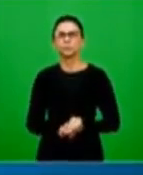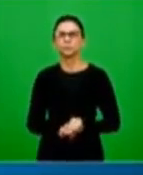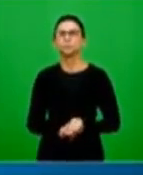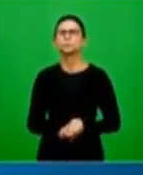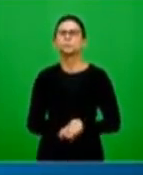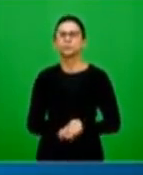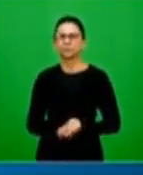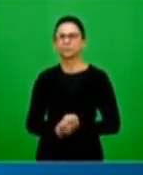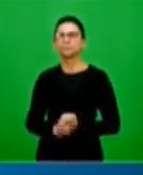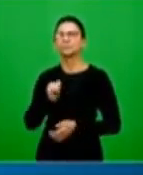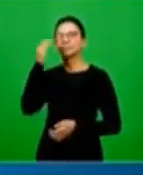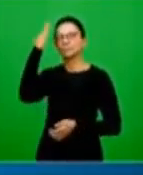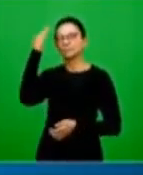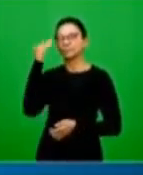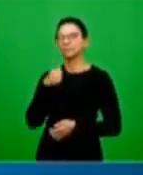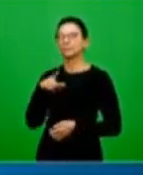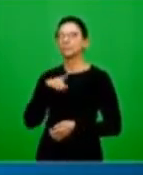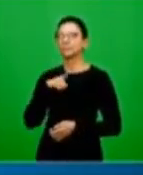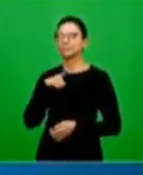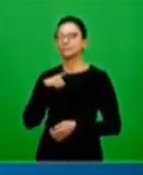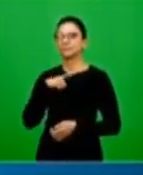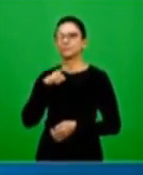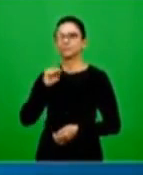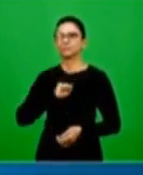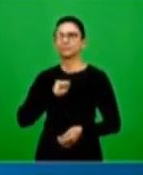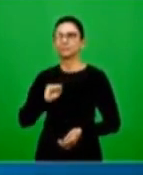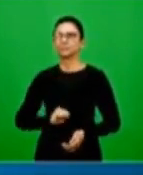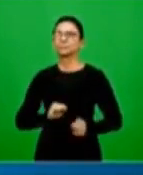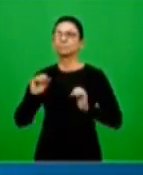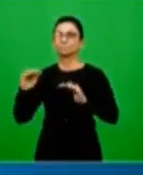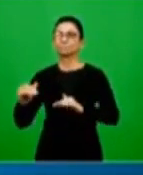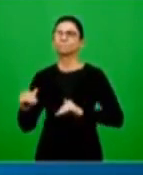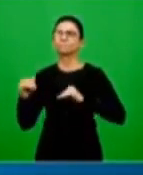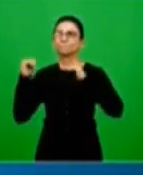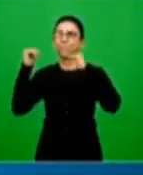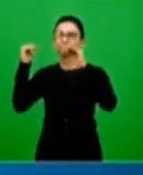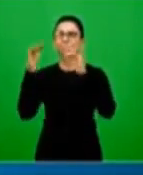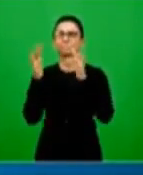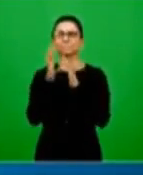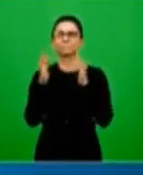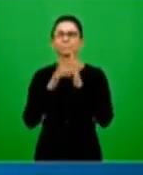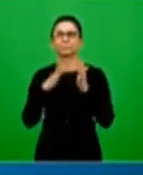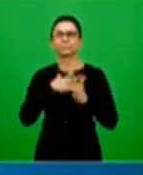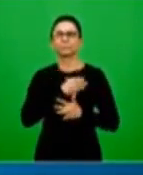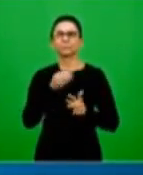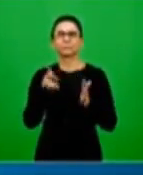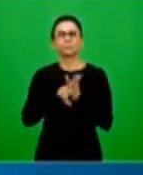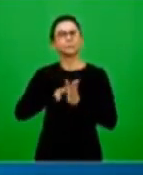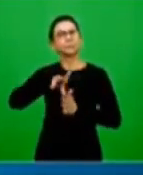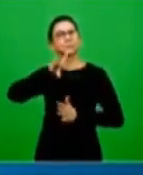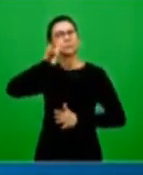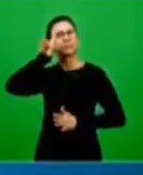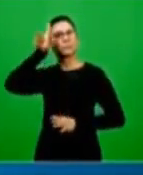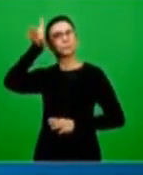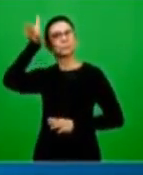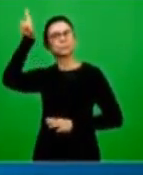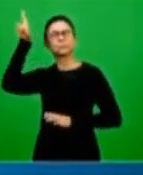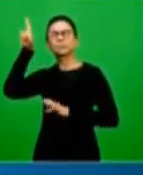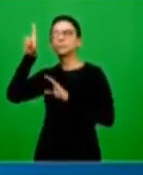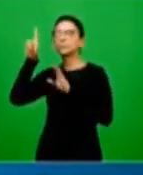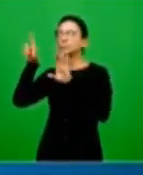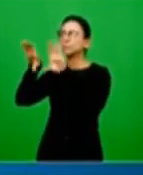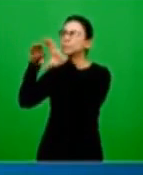Therefore, since we have a great high priest who has ascended into heaven, Jesus the Son of